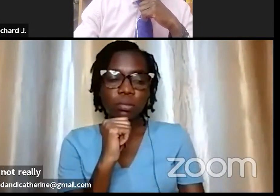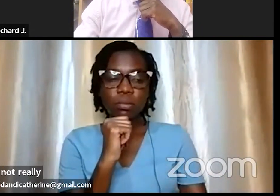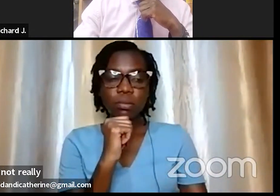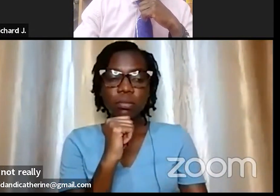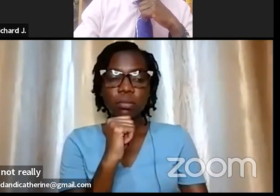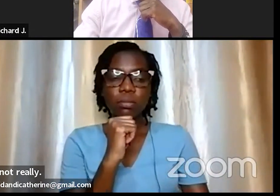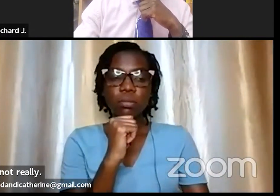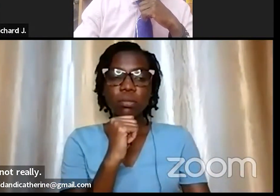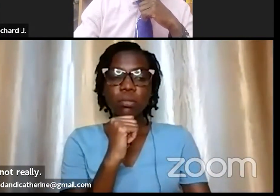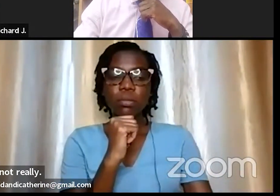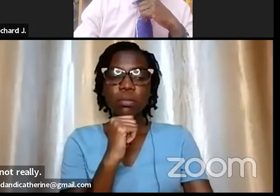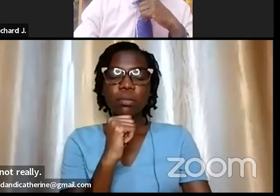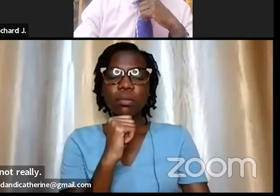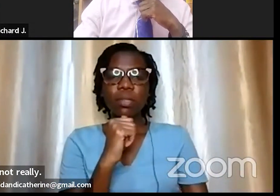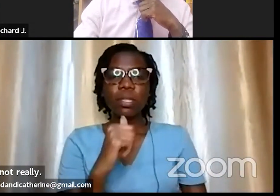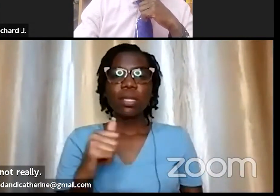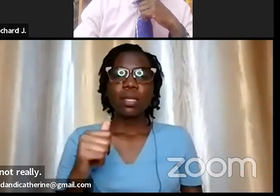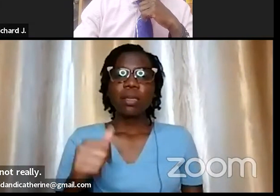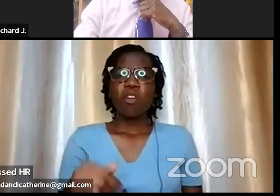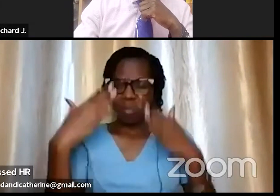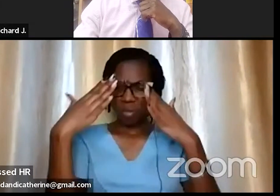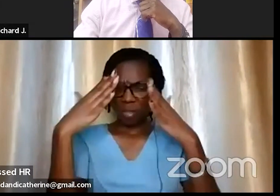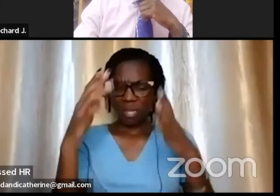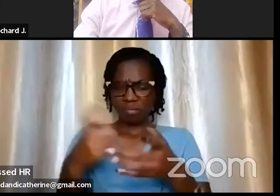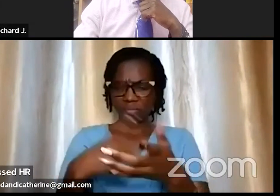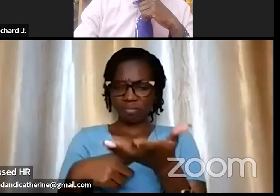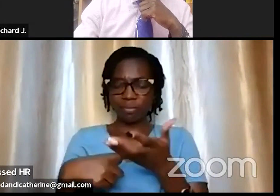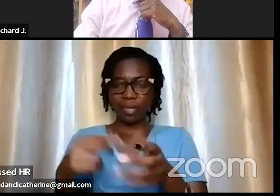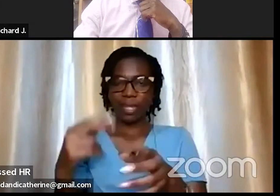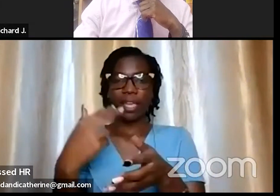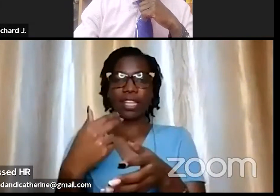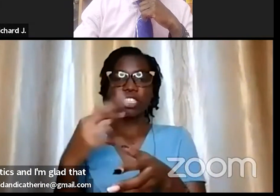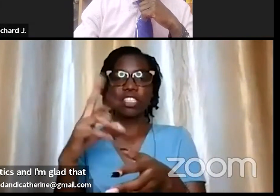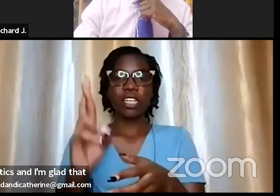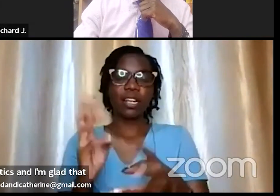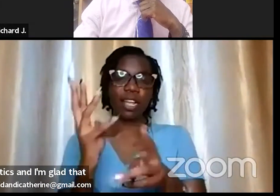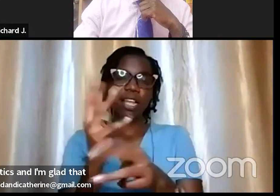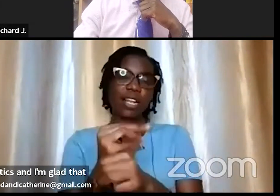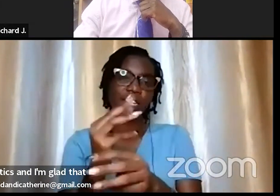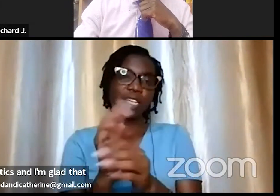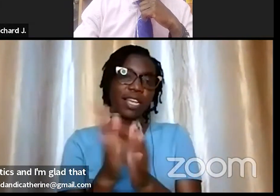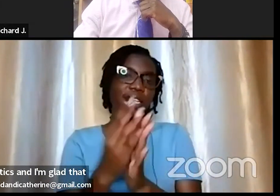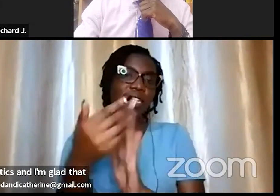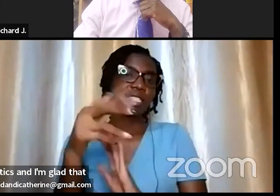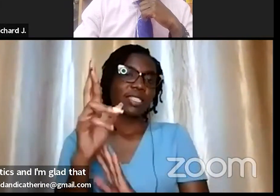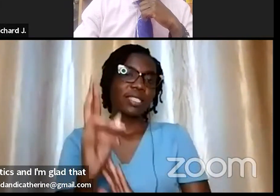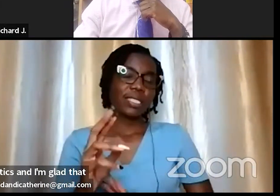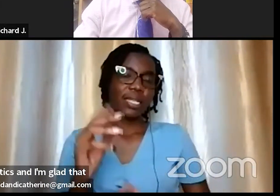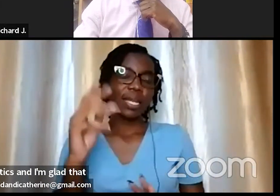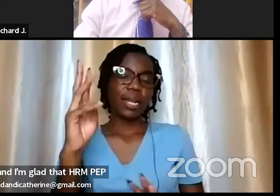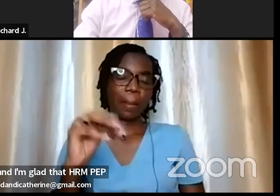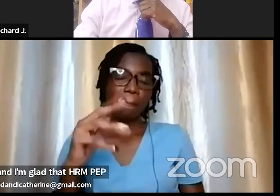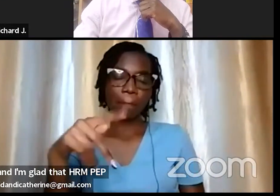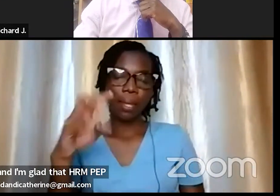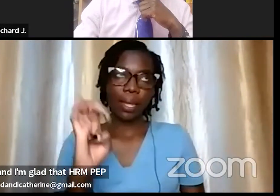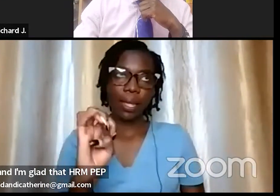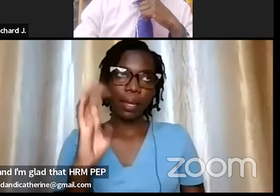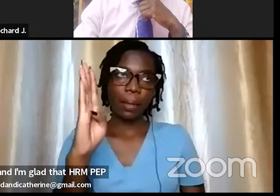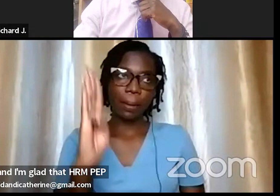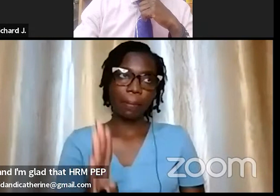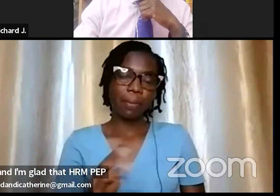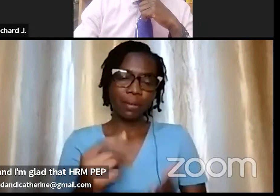intentionally discussed HR analytics. And I'm glad that HRMPEB has revised the curriculum, and HR analytics is part of